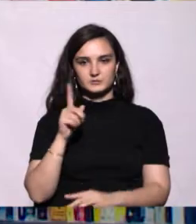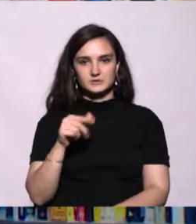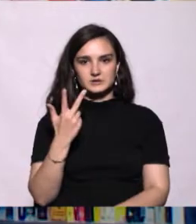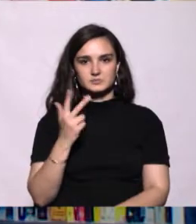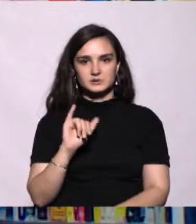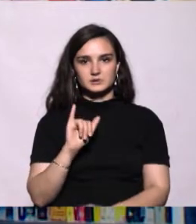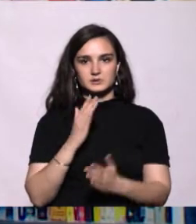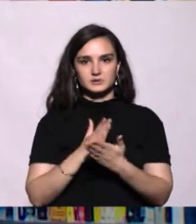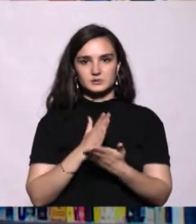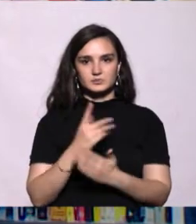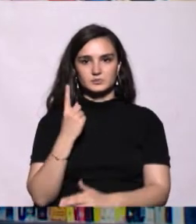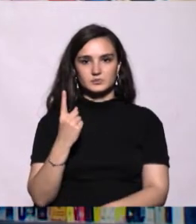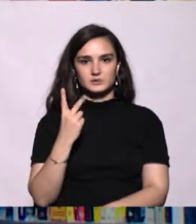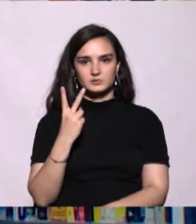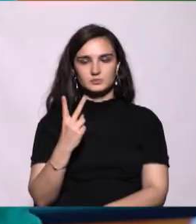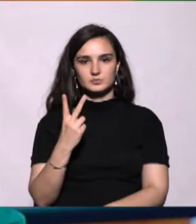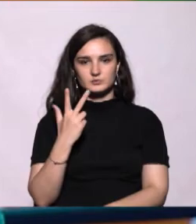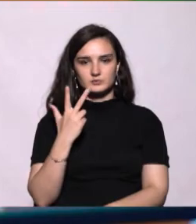3?